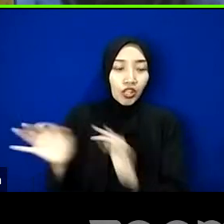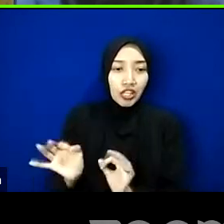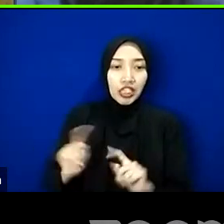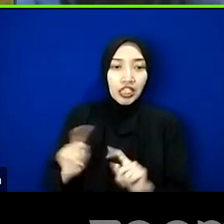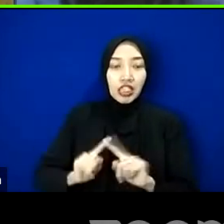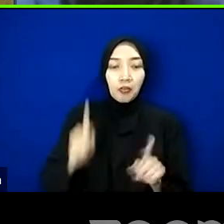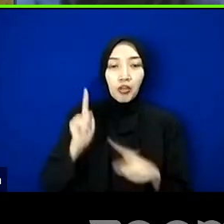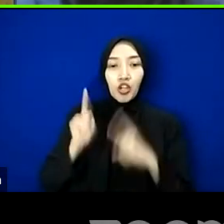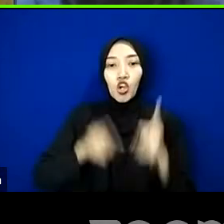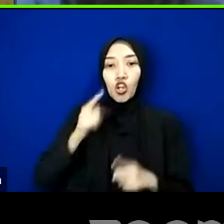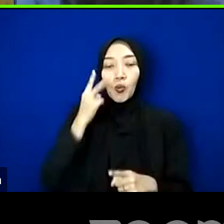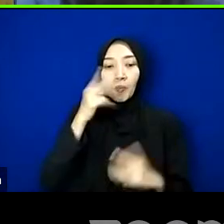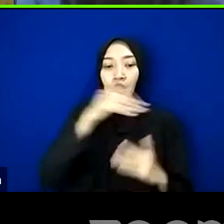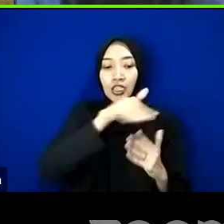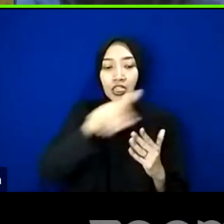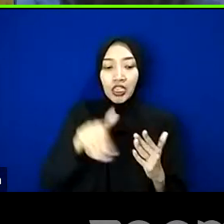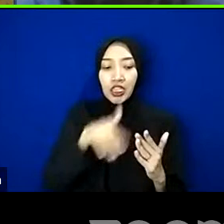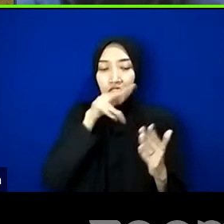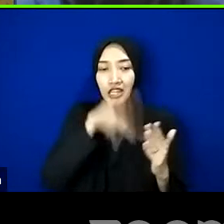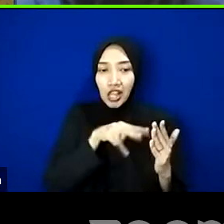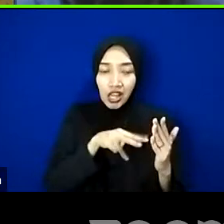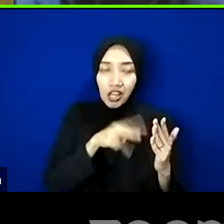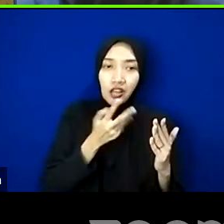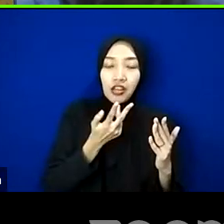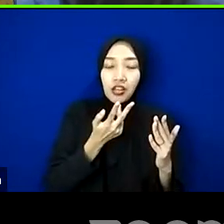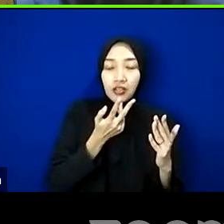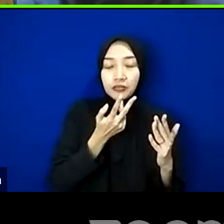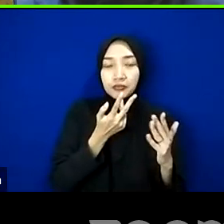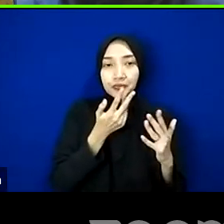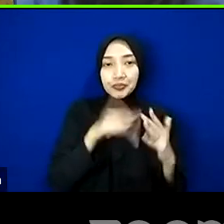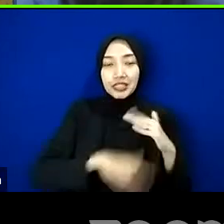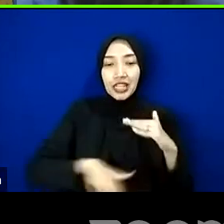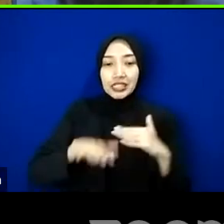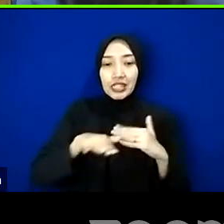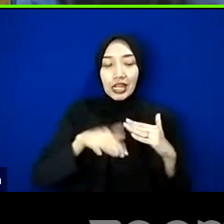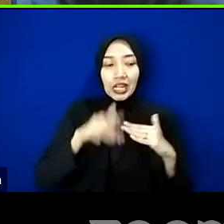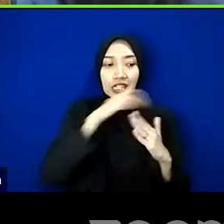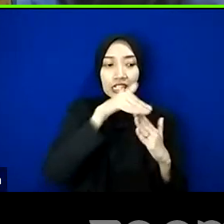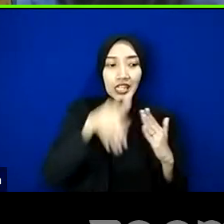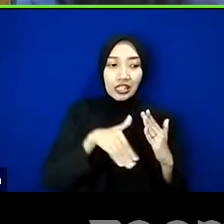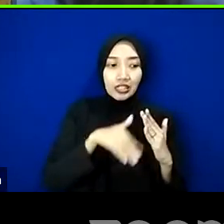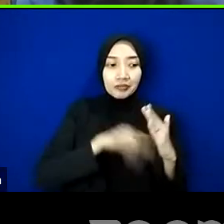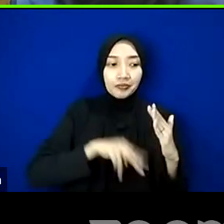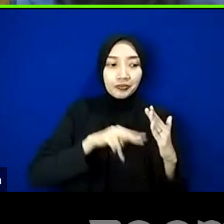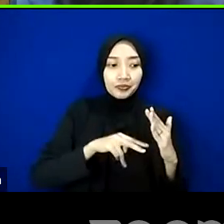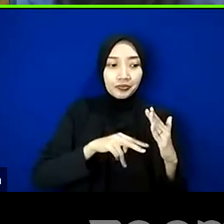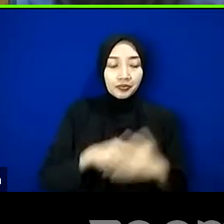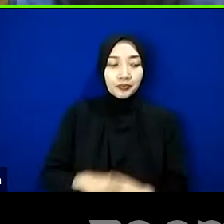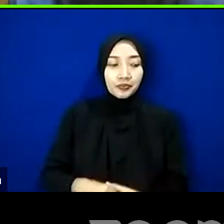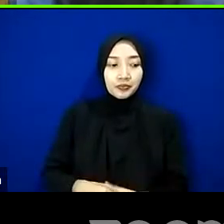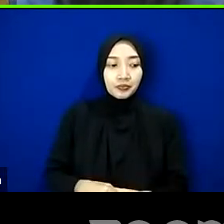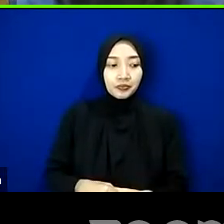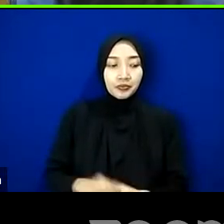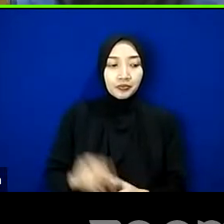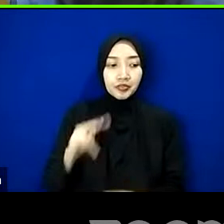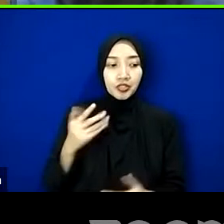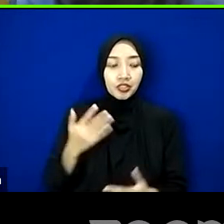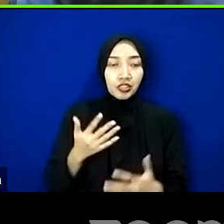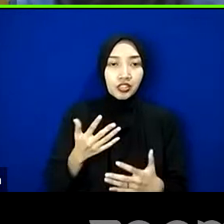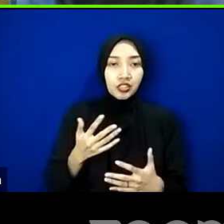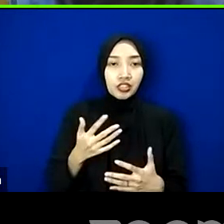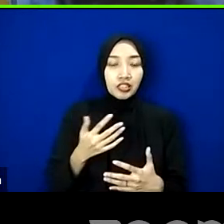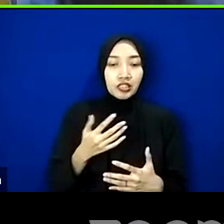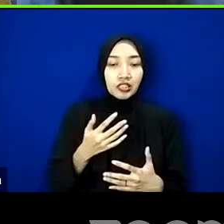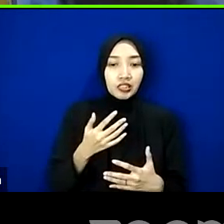on the evidence-based policy, then that's very fragile arguments. Like, let's say in the narcotics cases, which is the